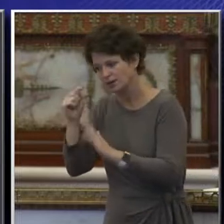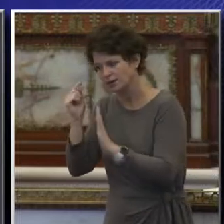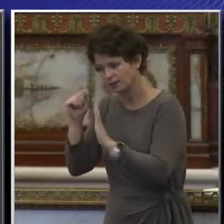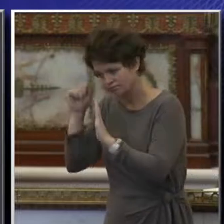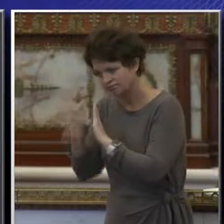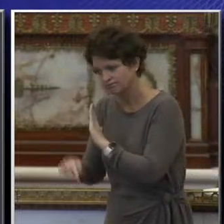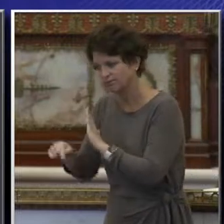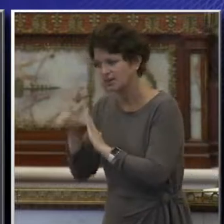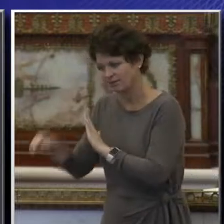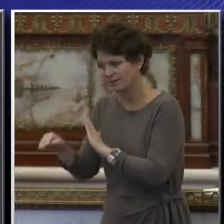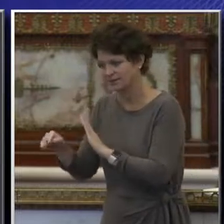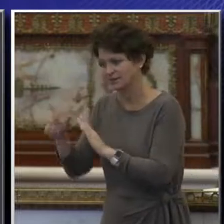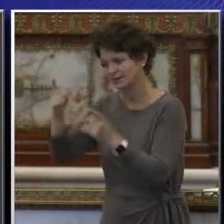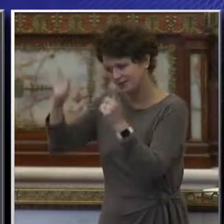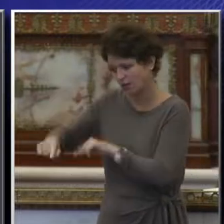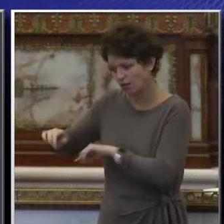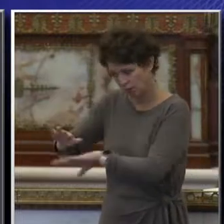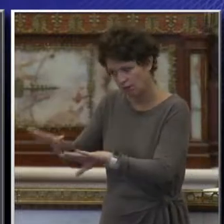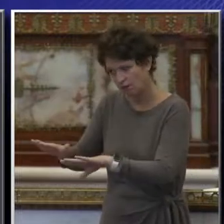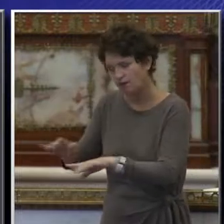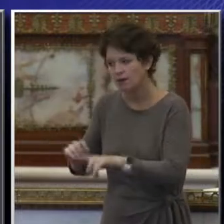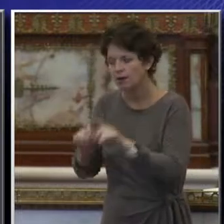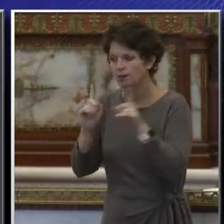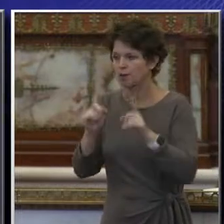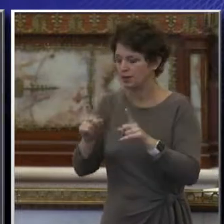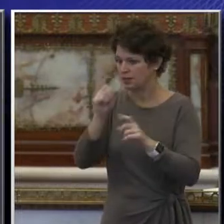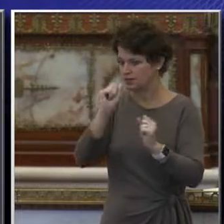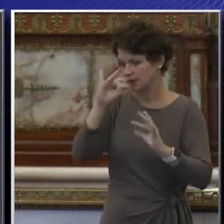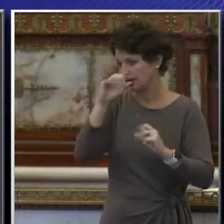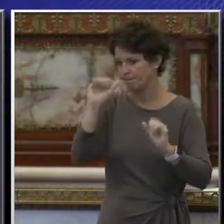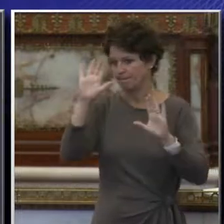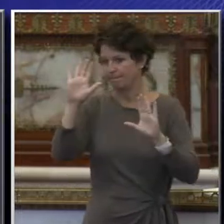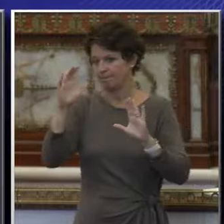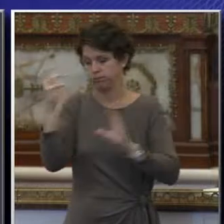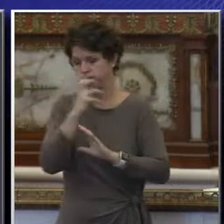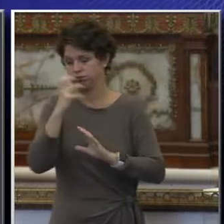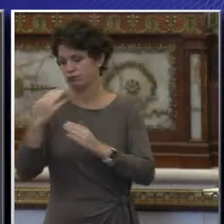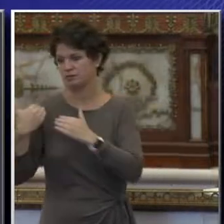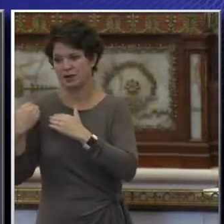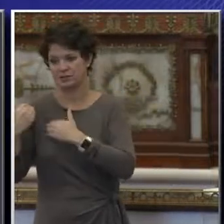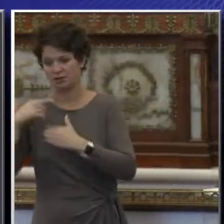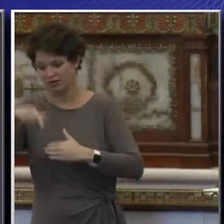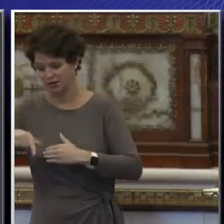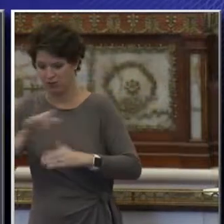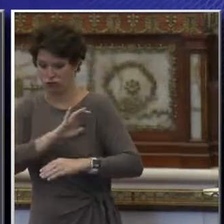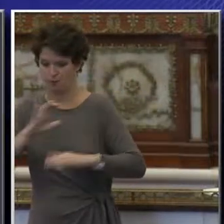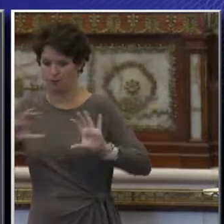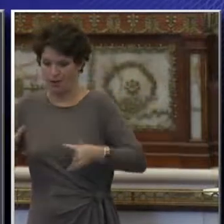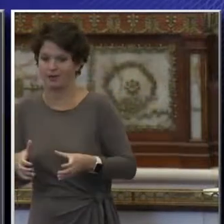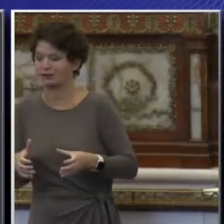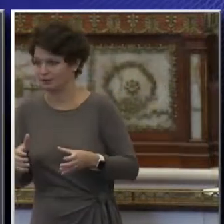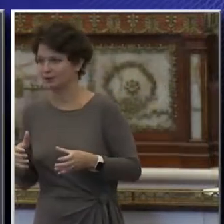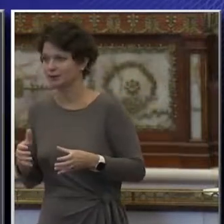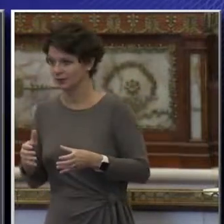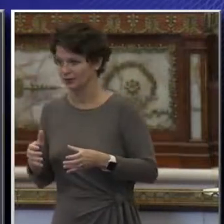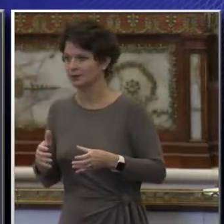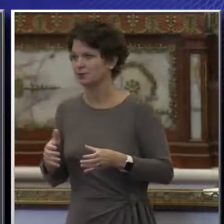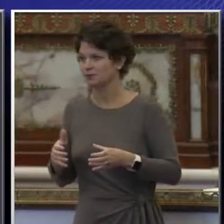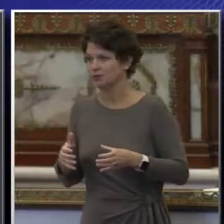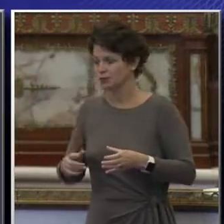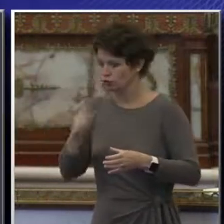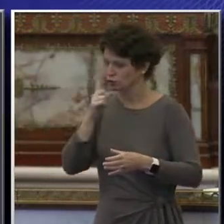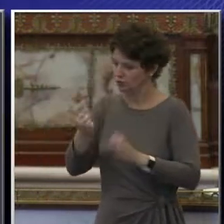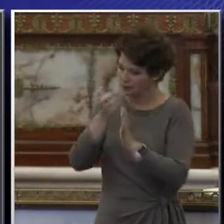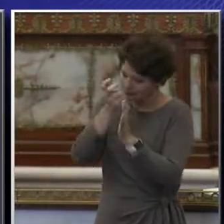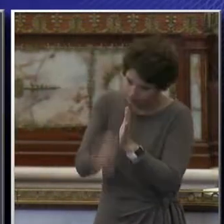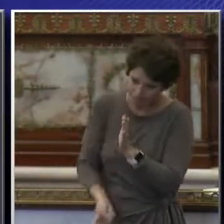magnitude of this deal, but it's an incredible responsibility for this body to really